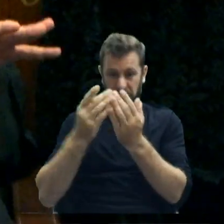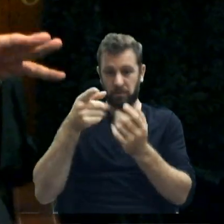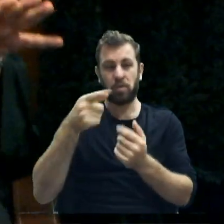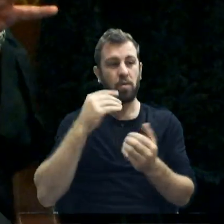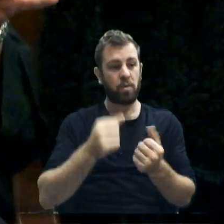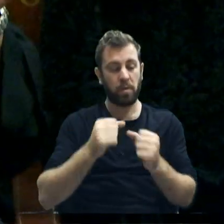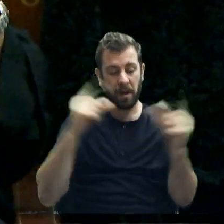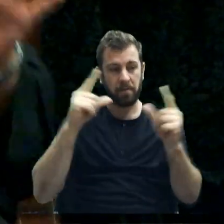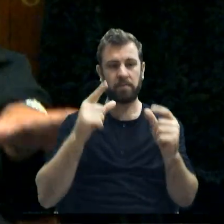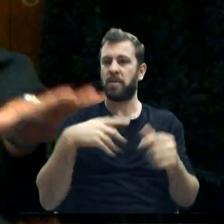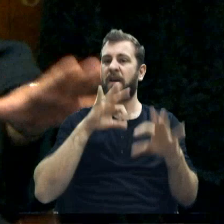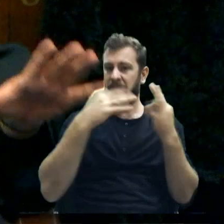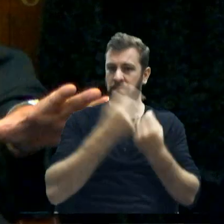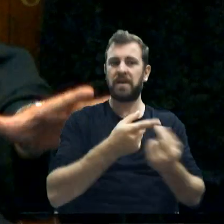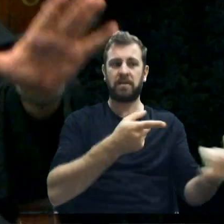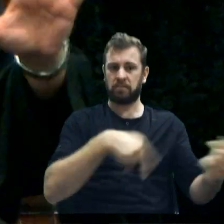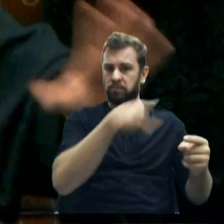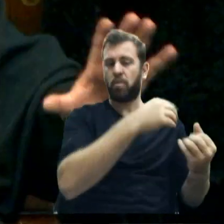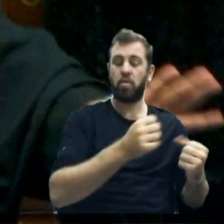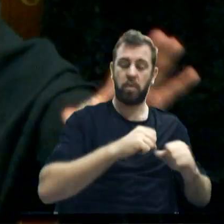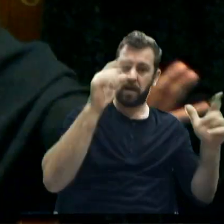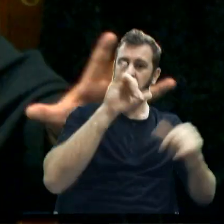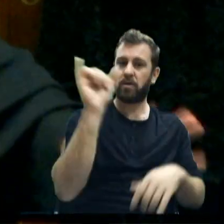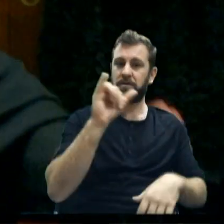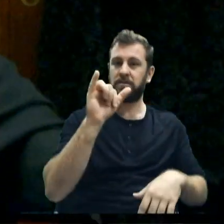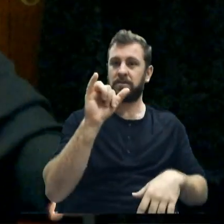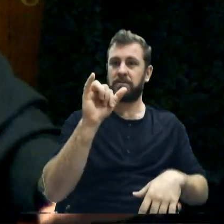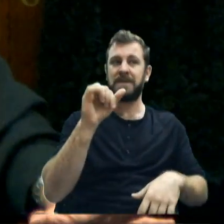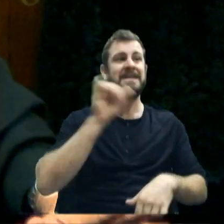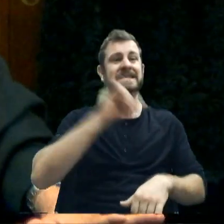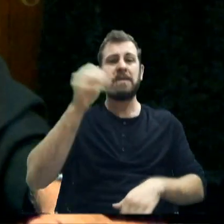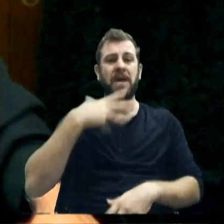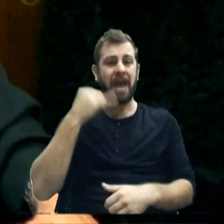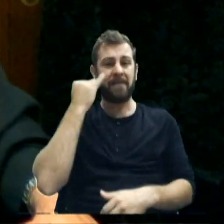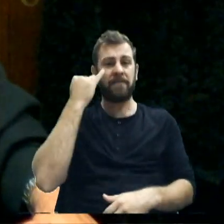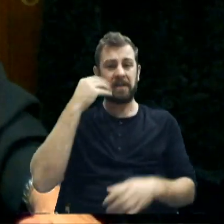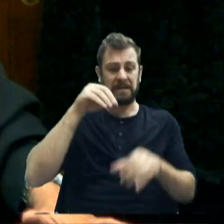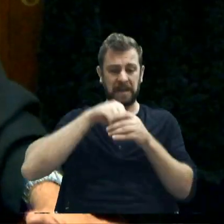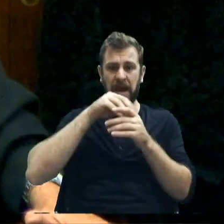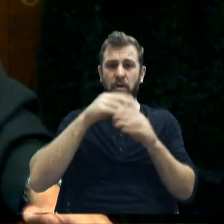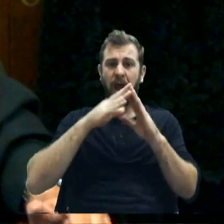if there is a fire in your house. That's how much urgency there is.